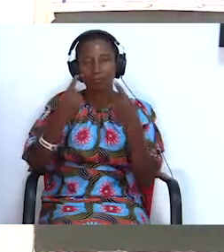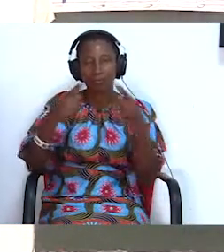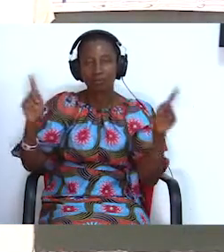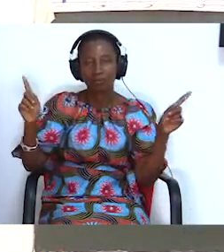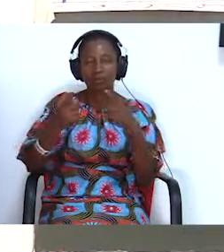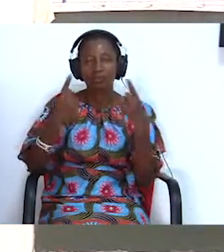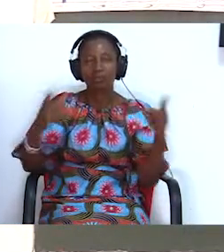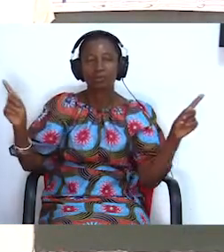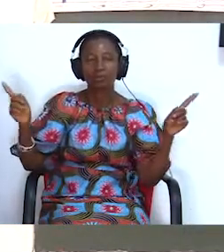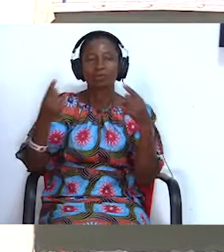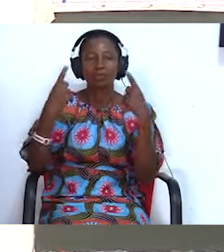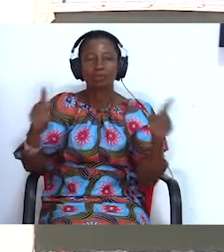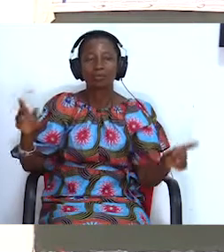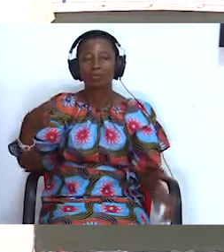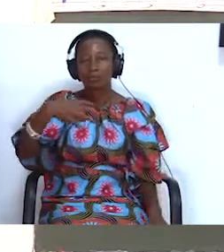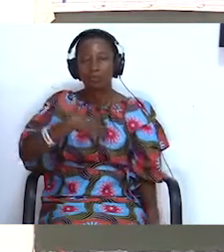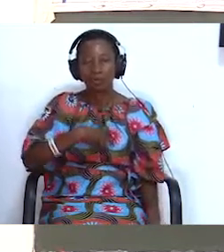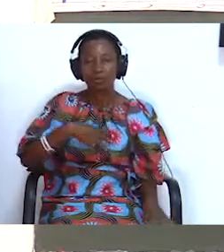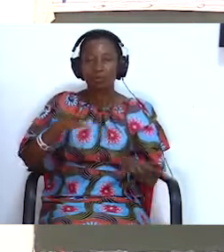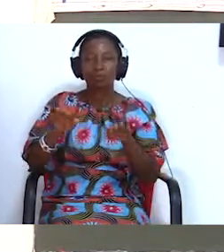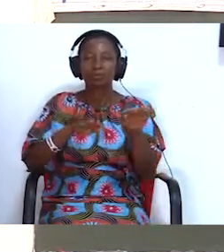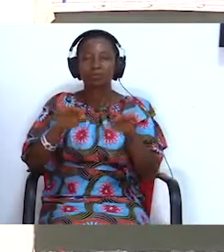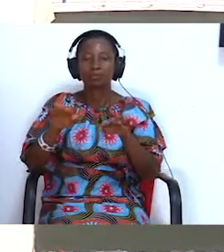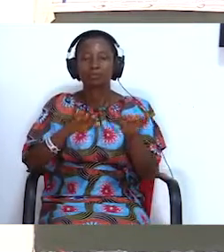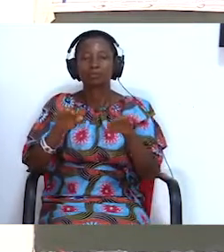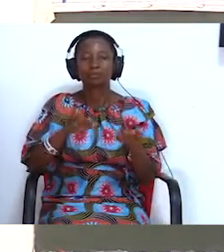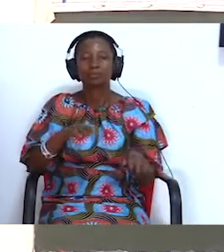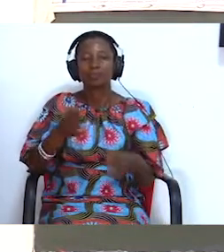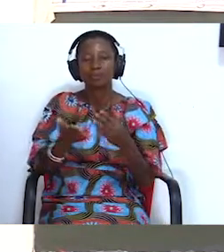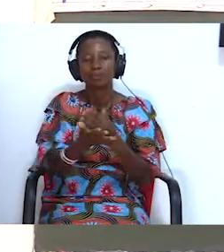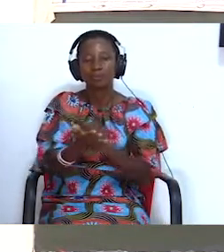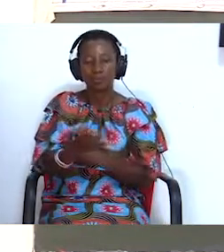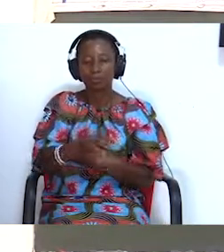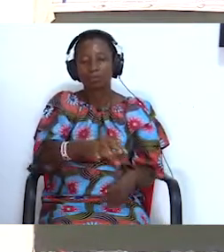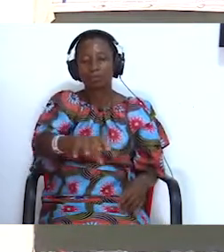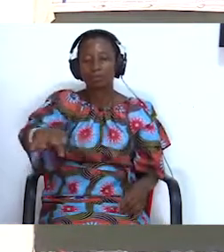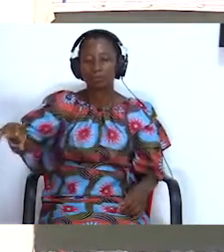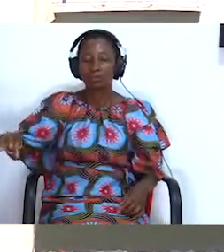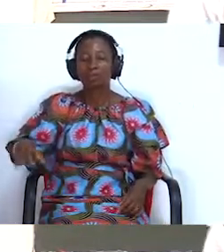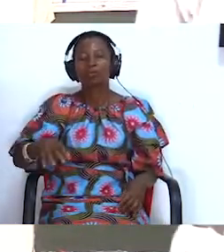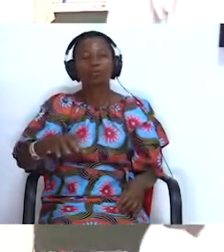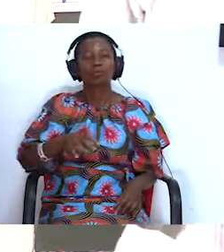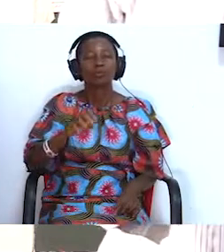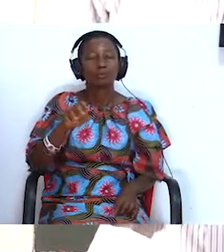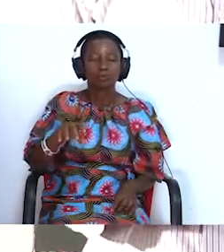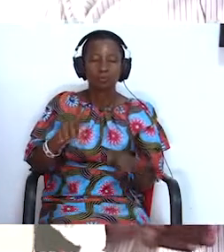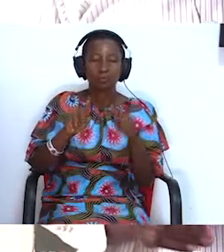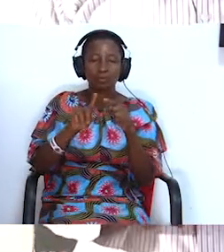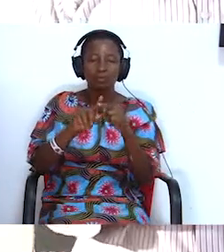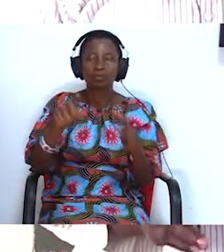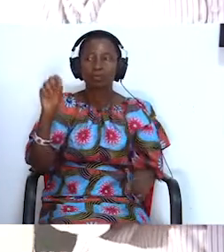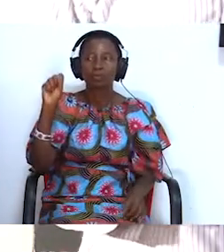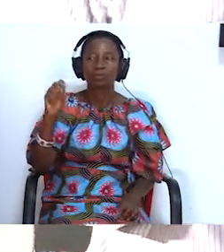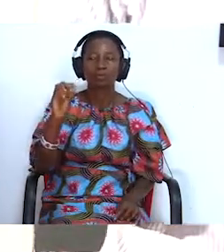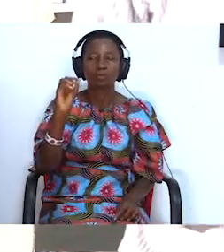Now this sound you have seen also has a song that we are going